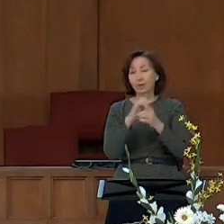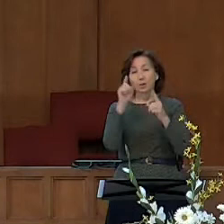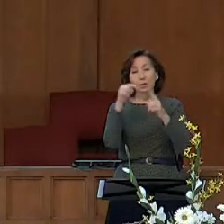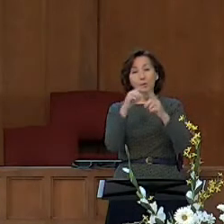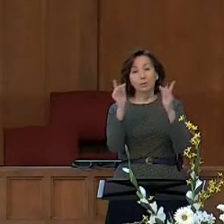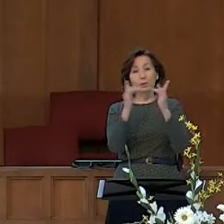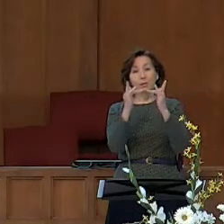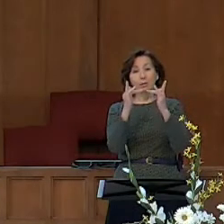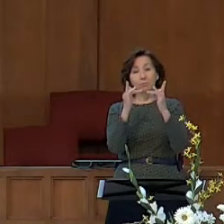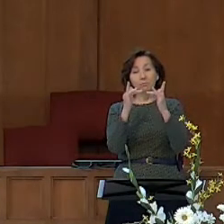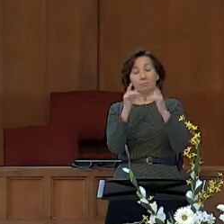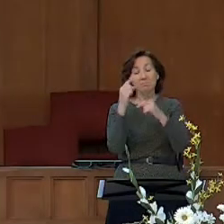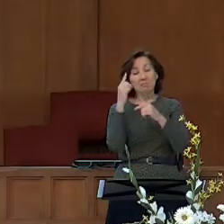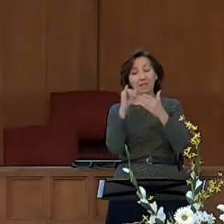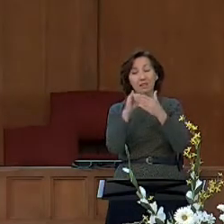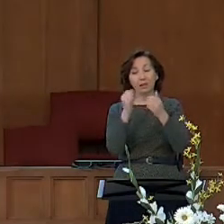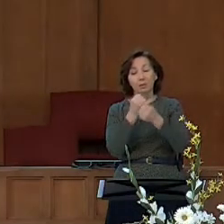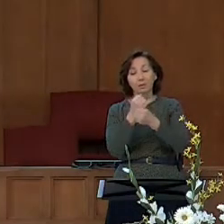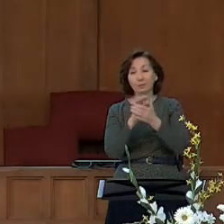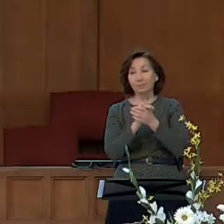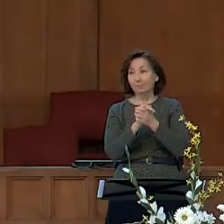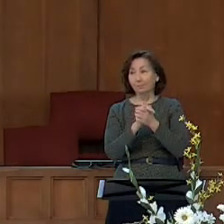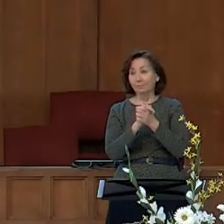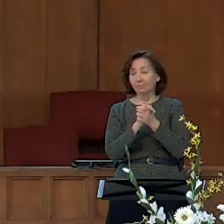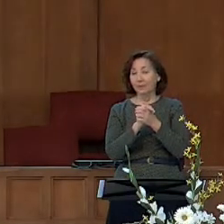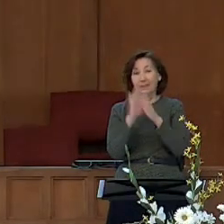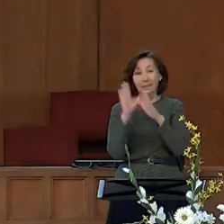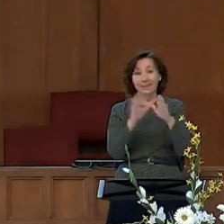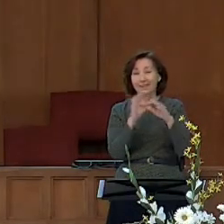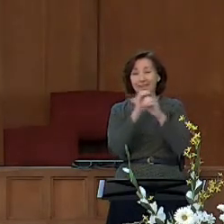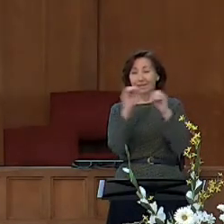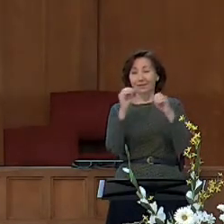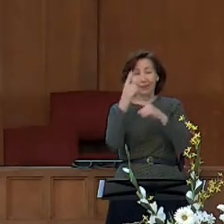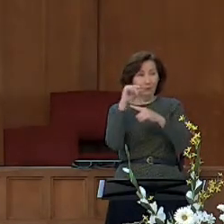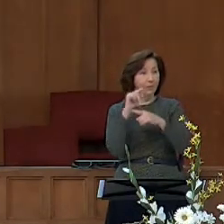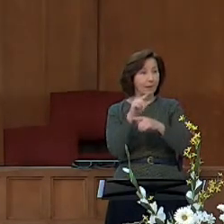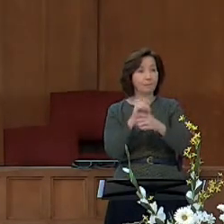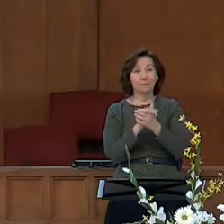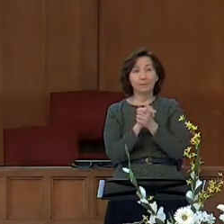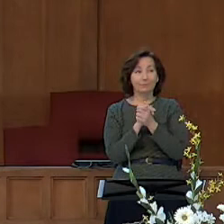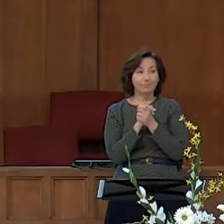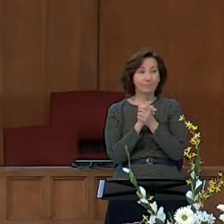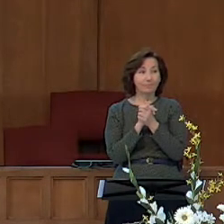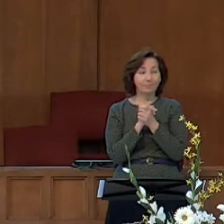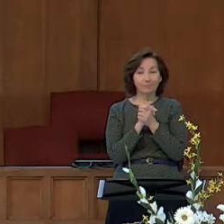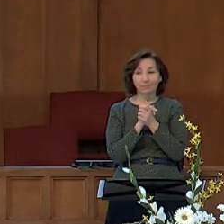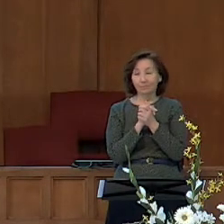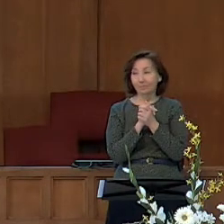them, thinking you're loving them, it does nothing for them. Nothing.